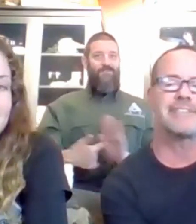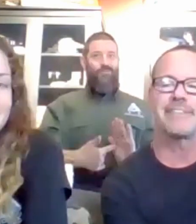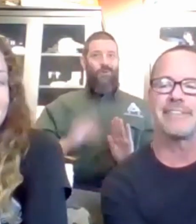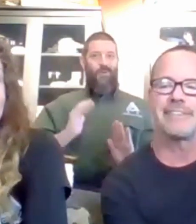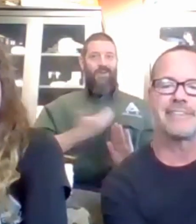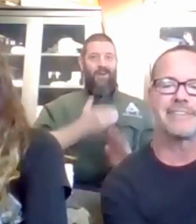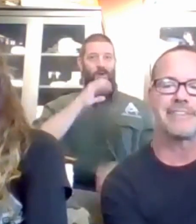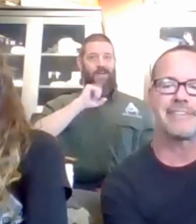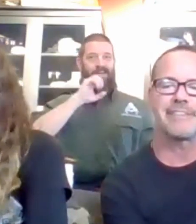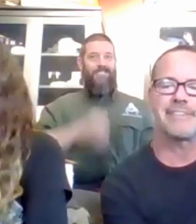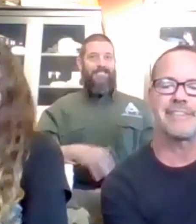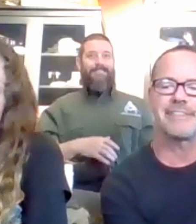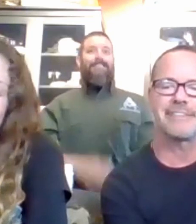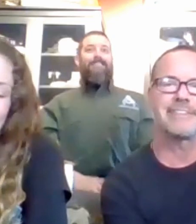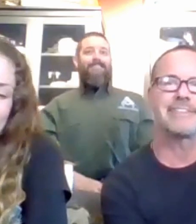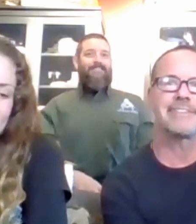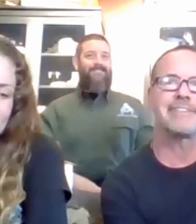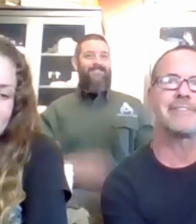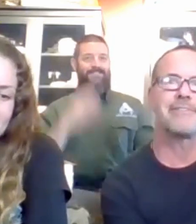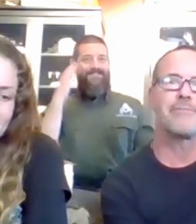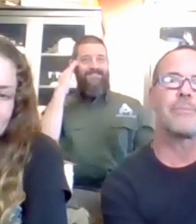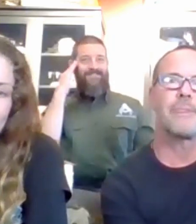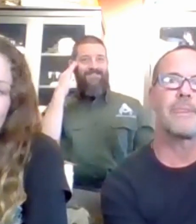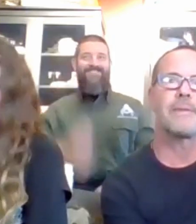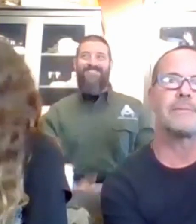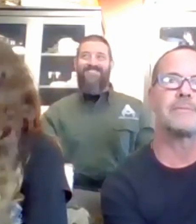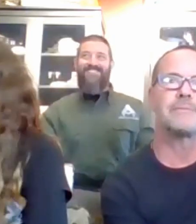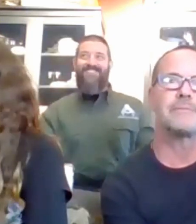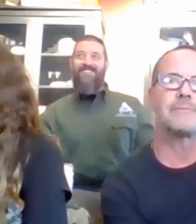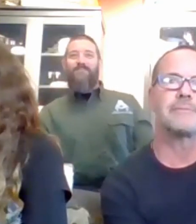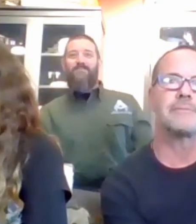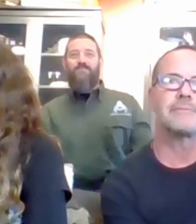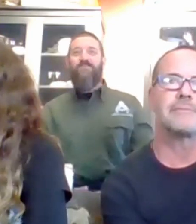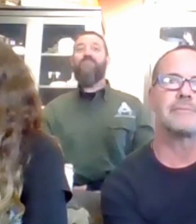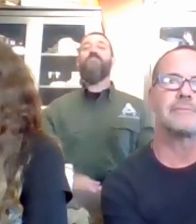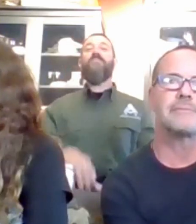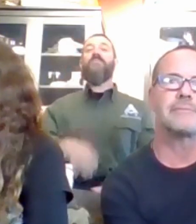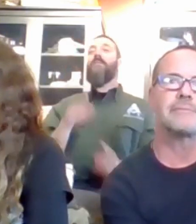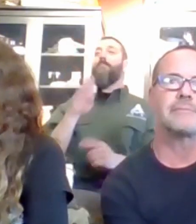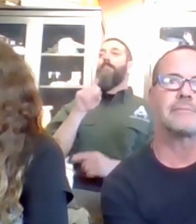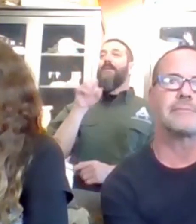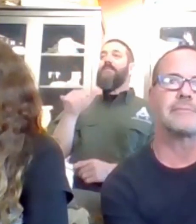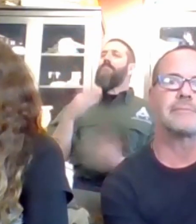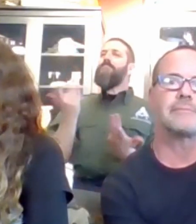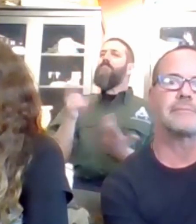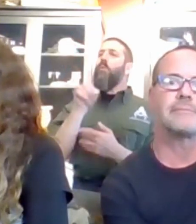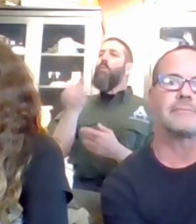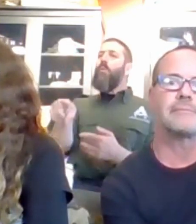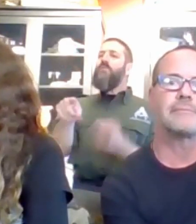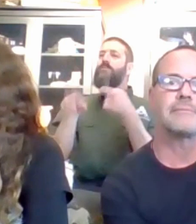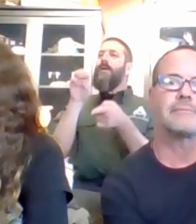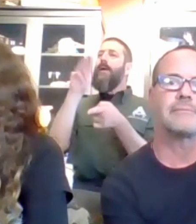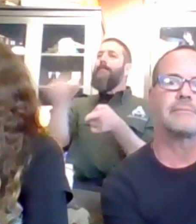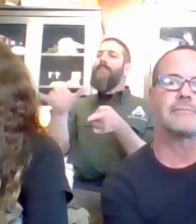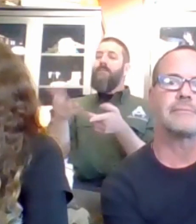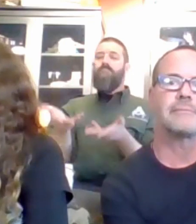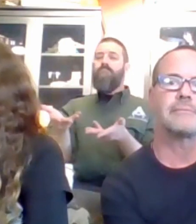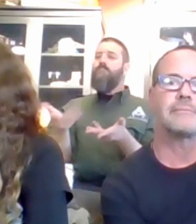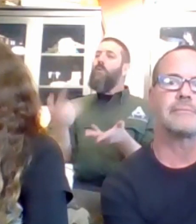I thought that was going ourselves badly. There is a question for Emmy. What inspired you to reach